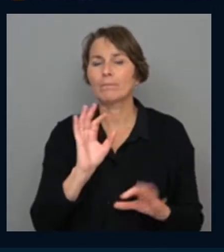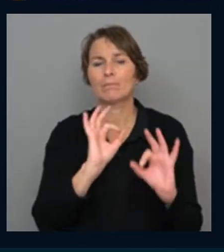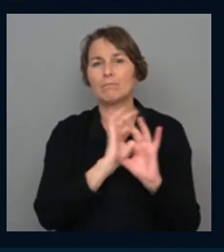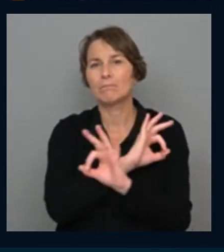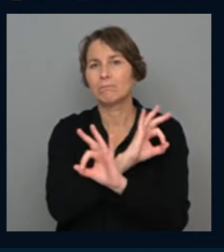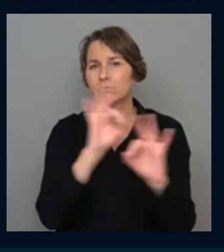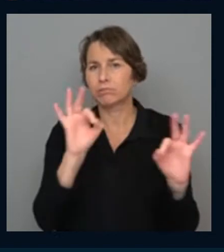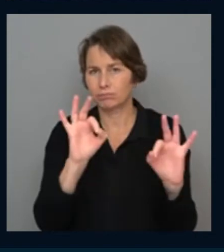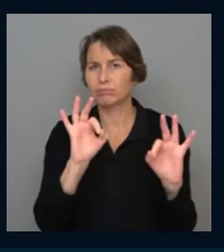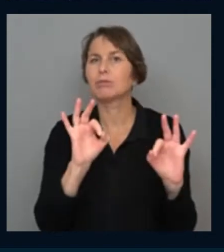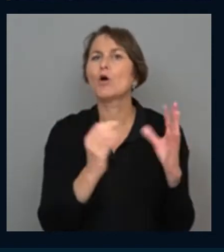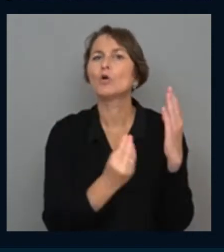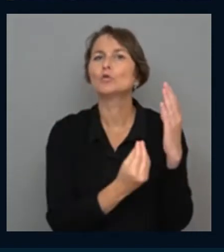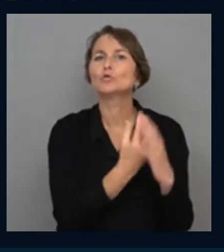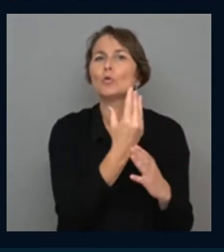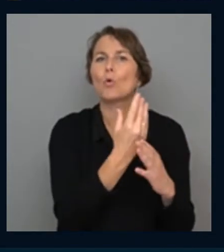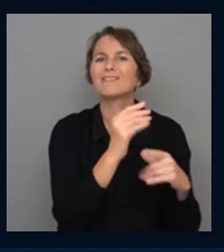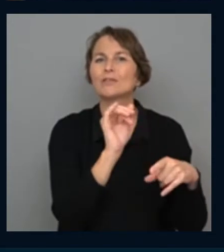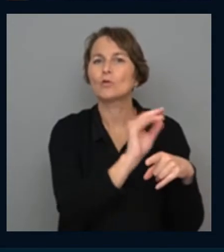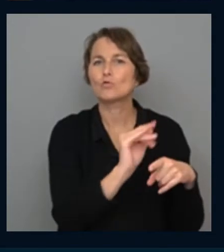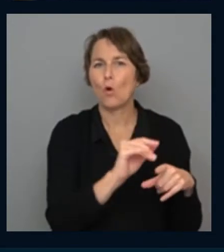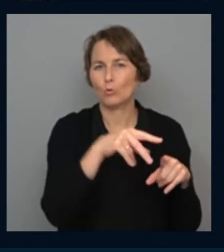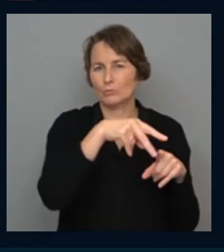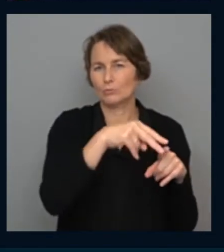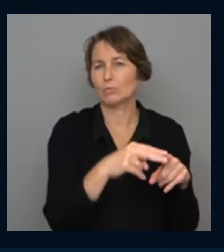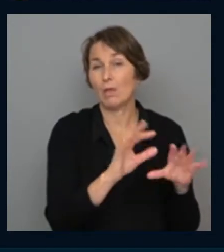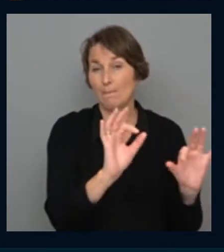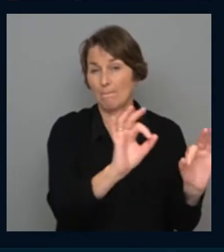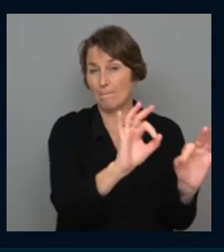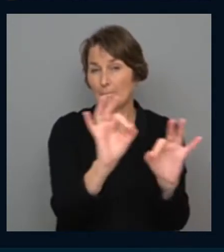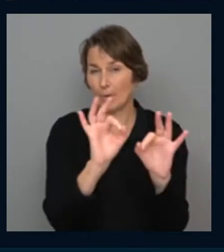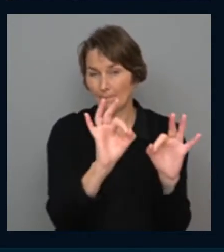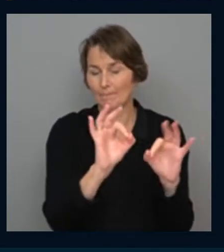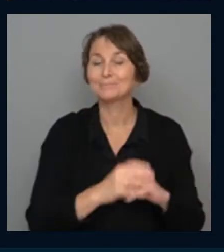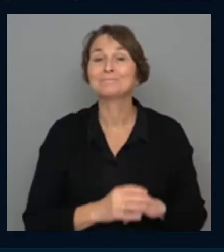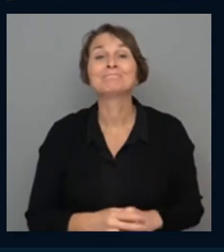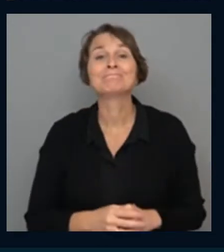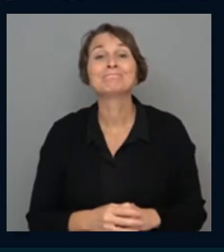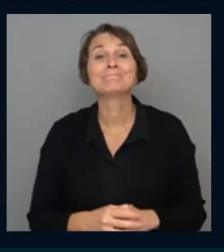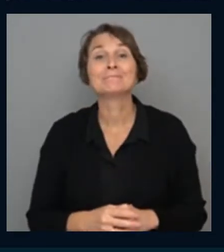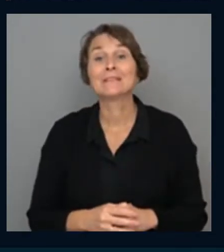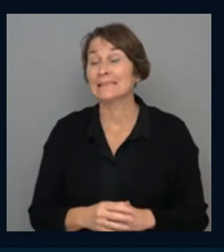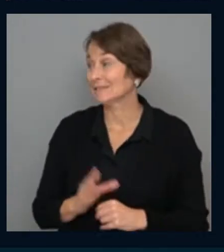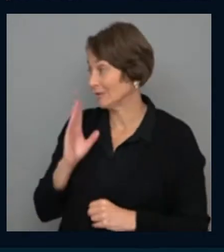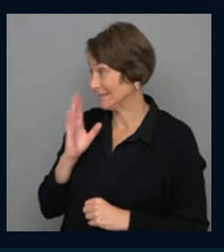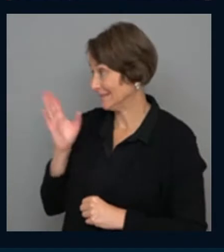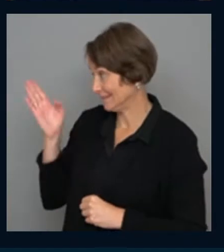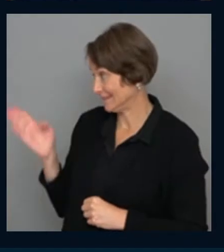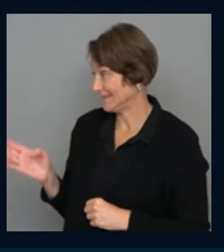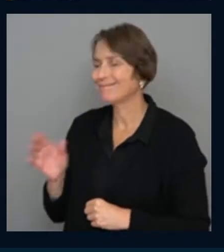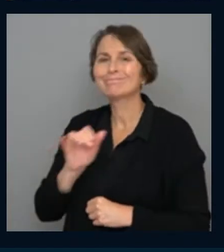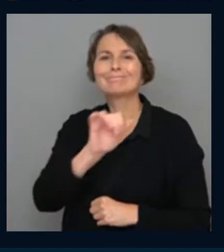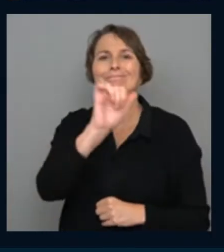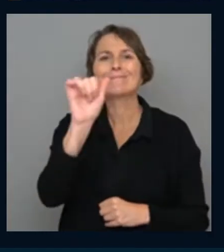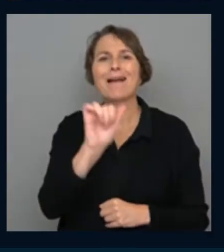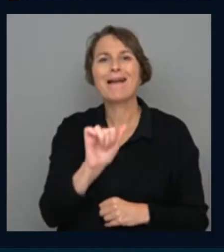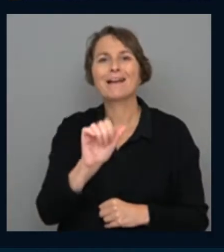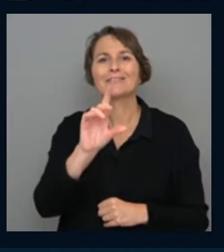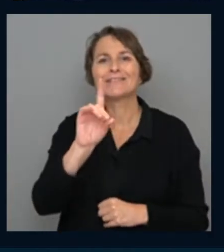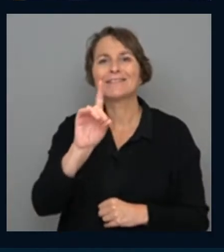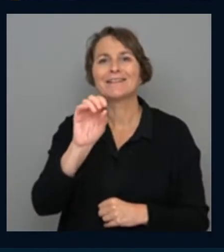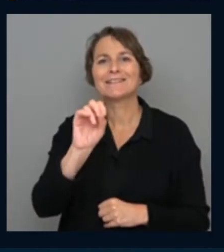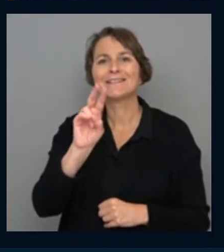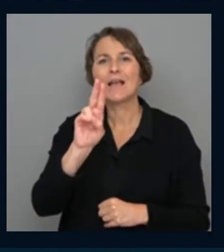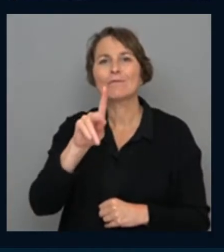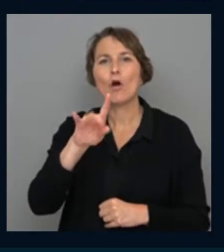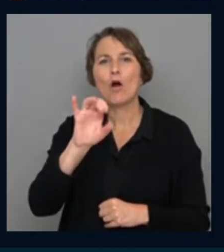it with you in a couple minutes. So again, like I've mentioned, Azure DevOps will integrate directly into GitHub with extensions.